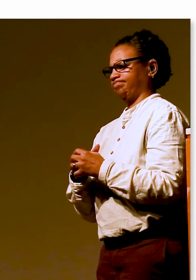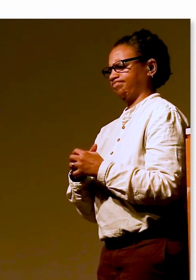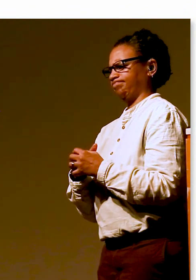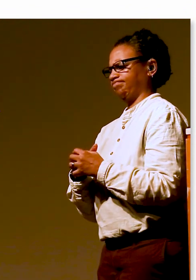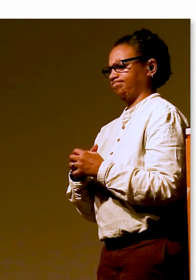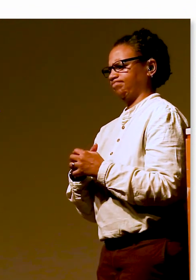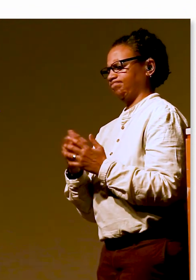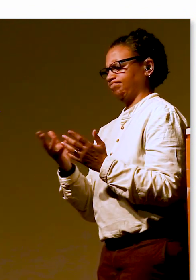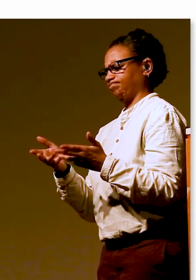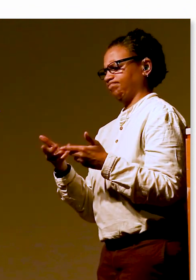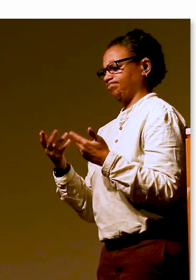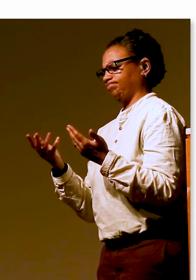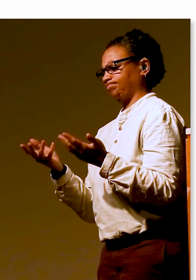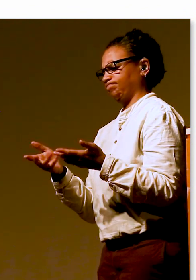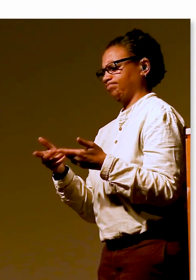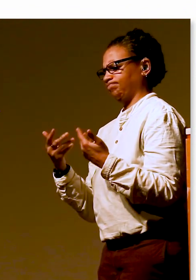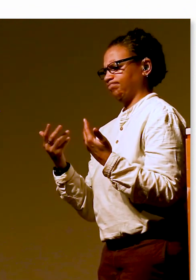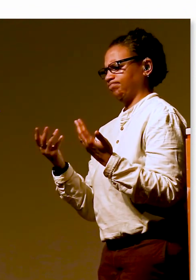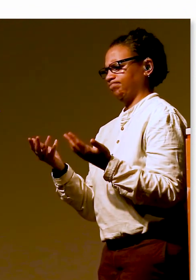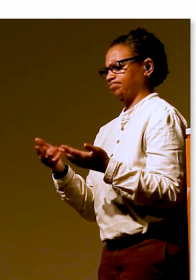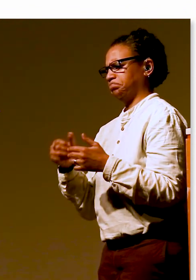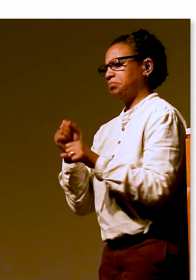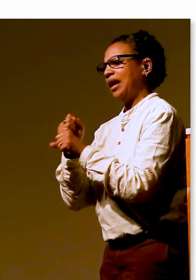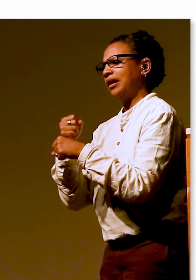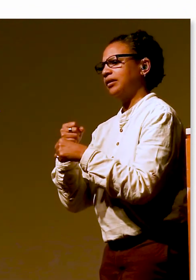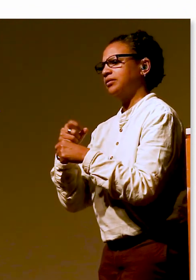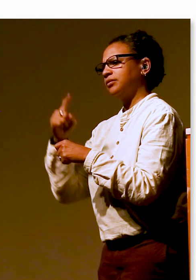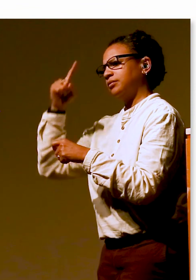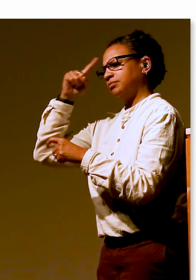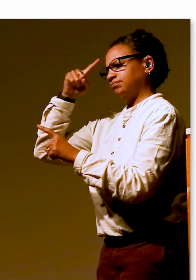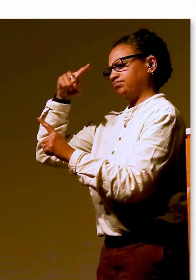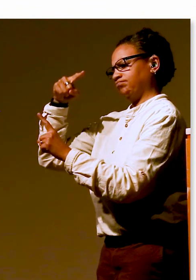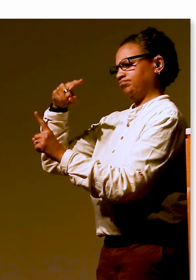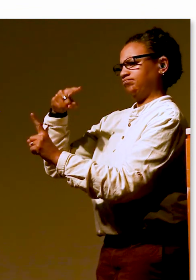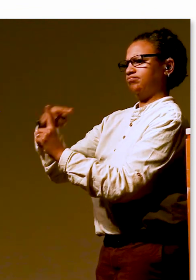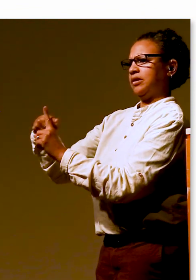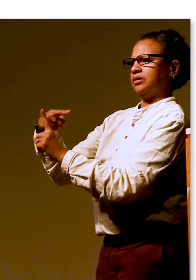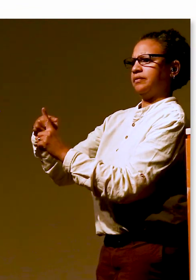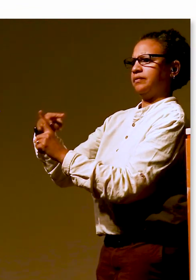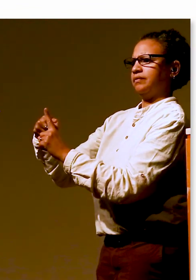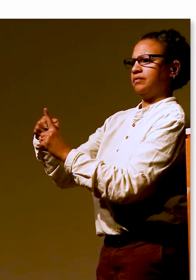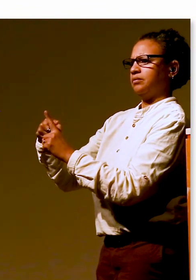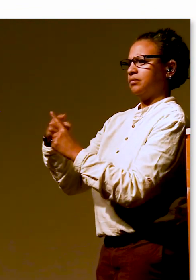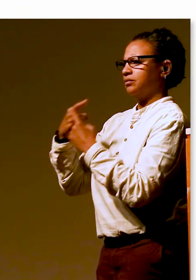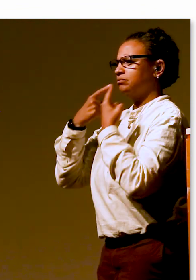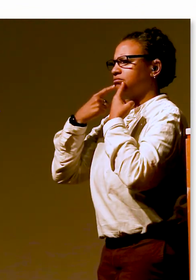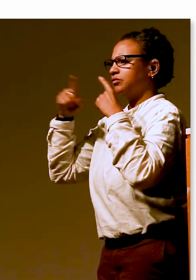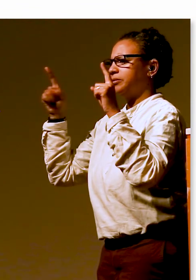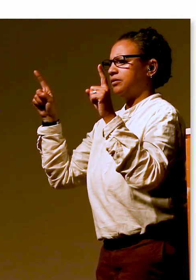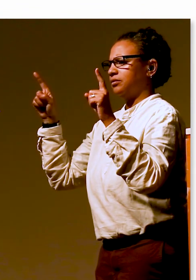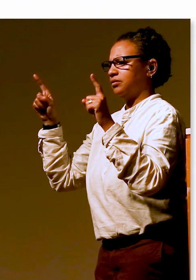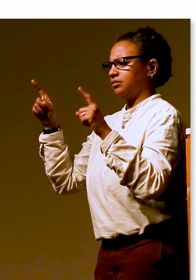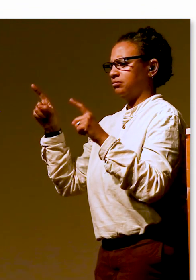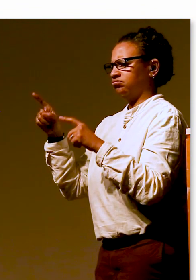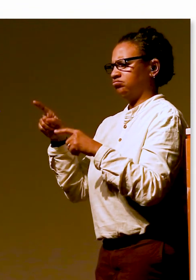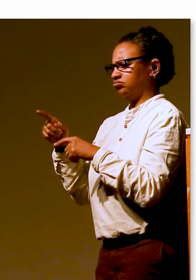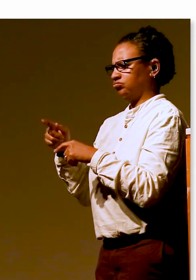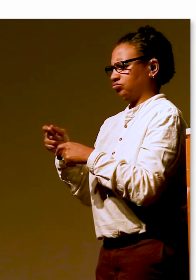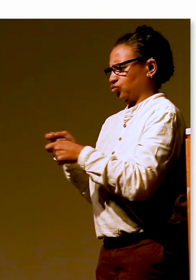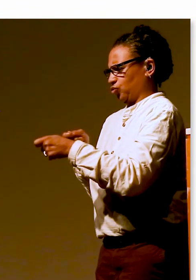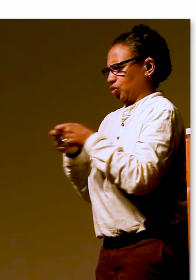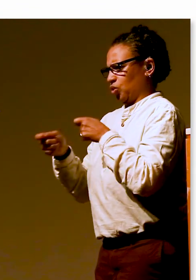make a constructive way to channel their rage instead of making